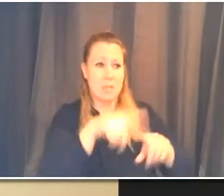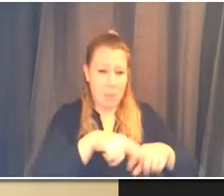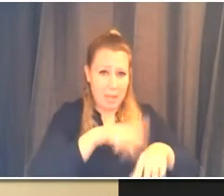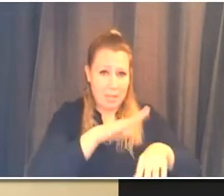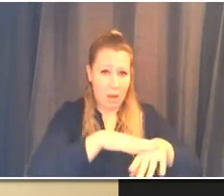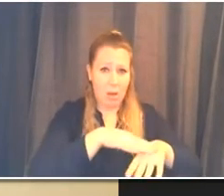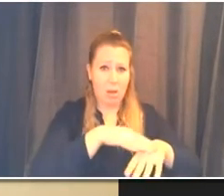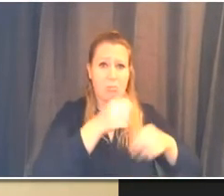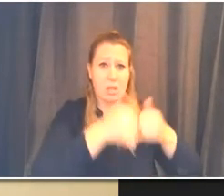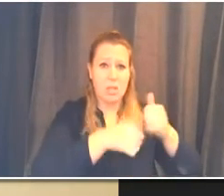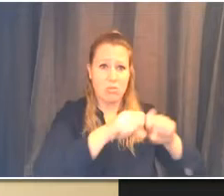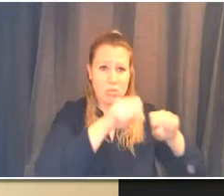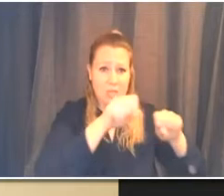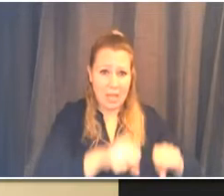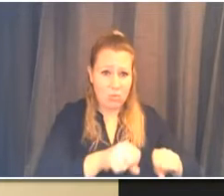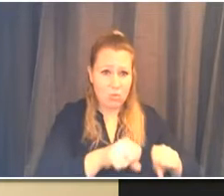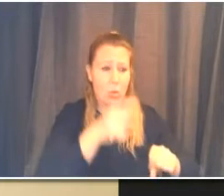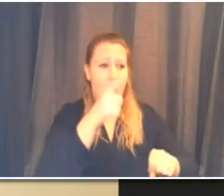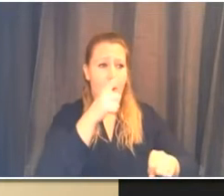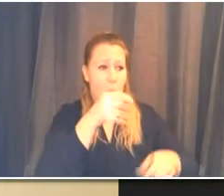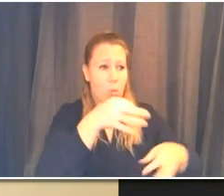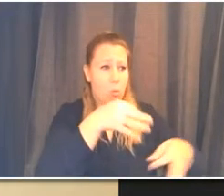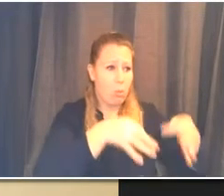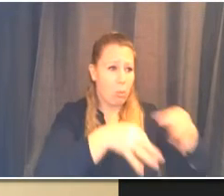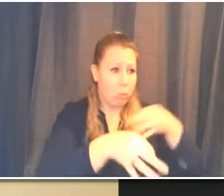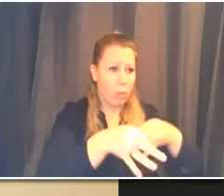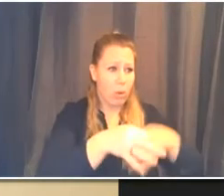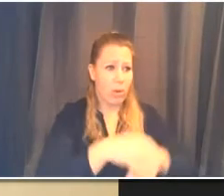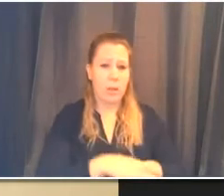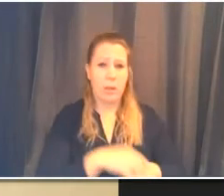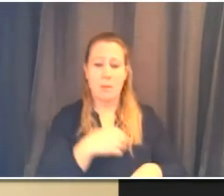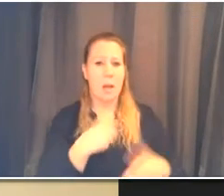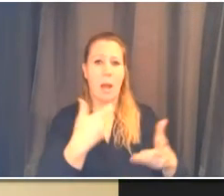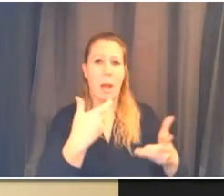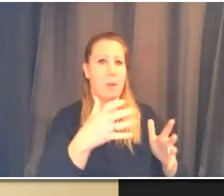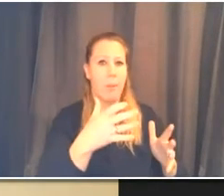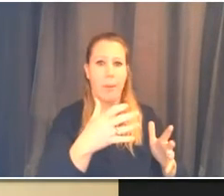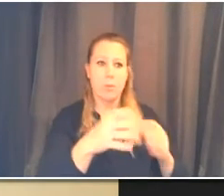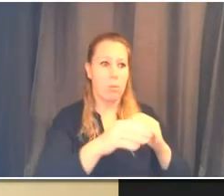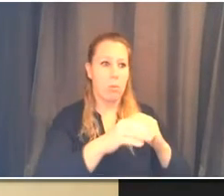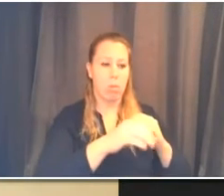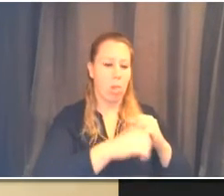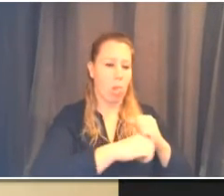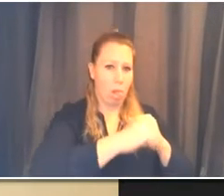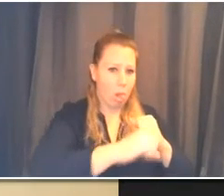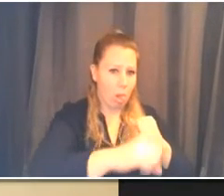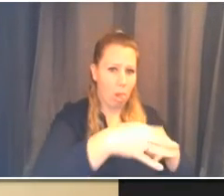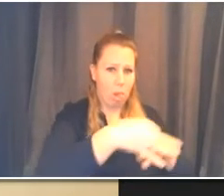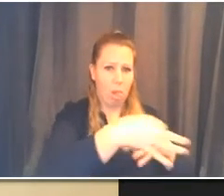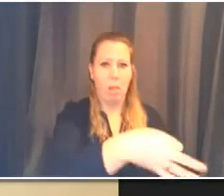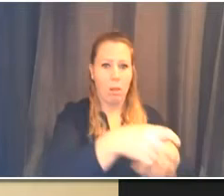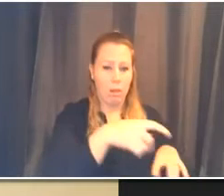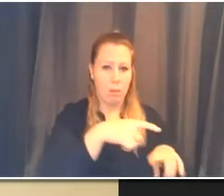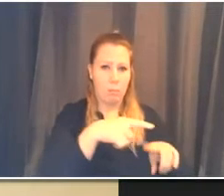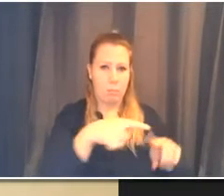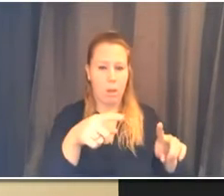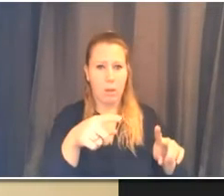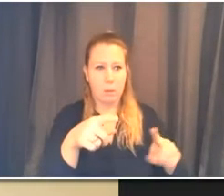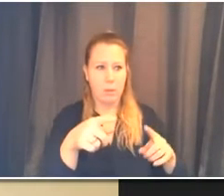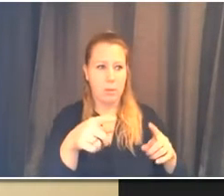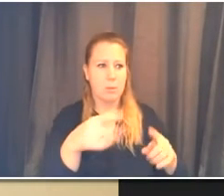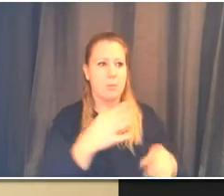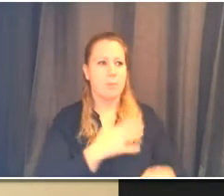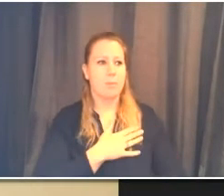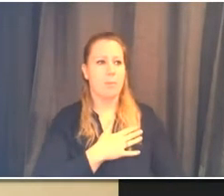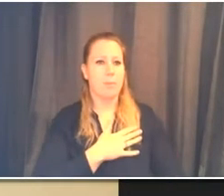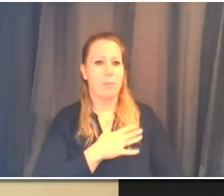fill these gaps and if the nyp was NYPD was actually giving them uh additional Assistance or the mayor's